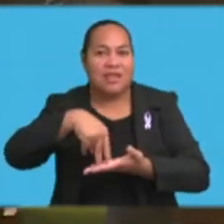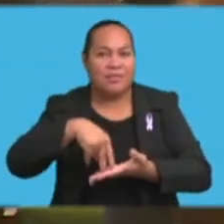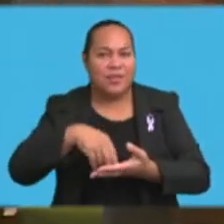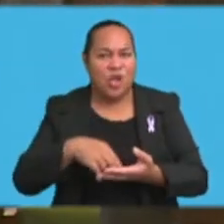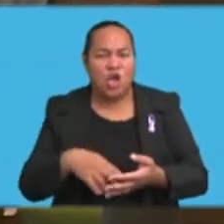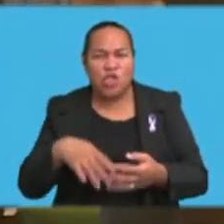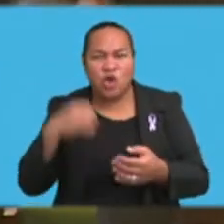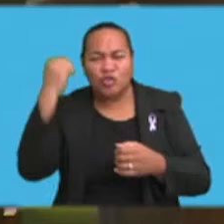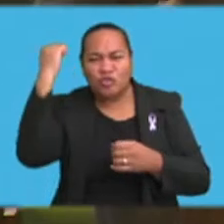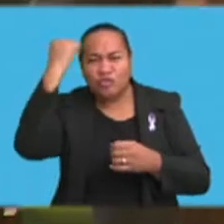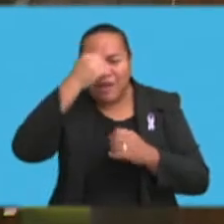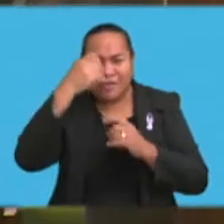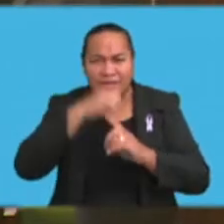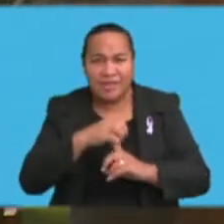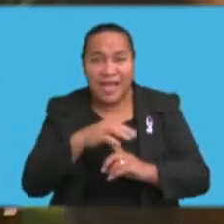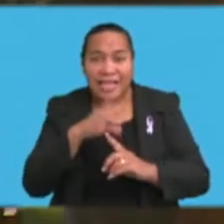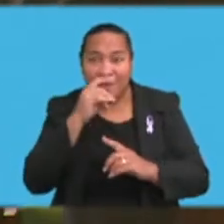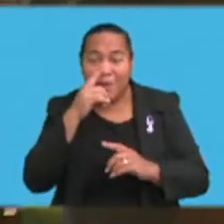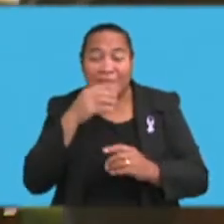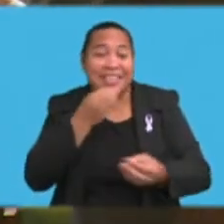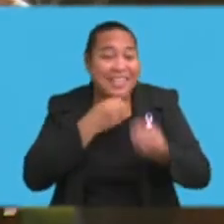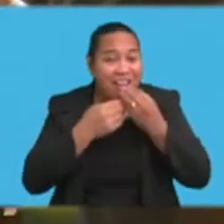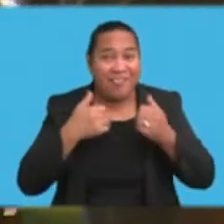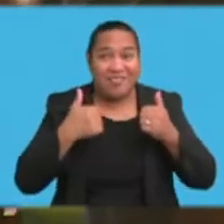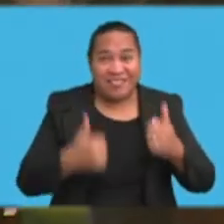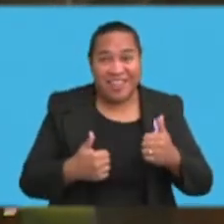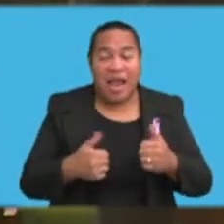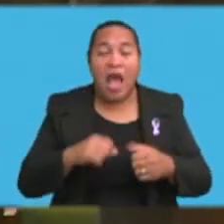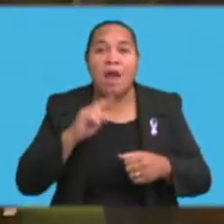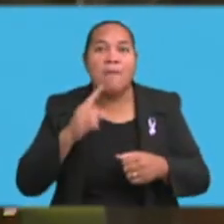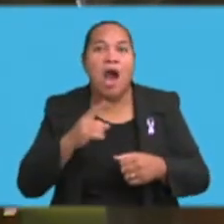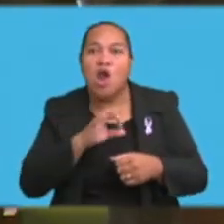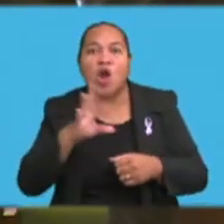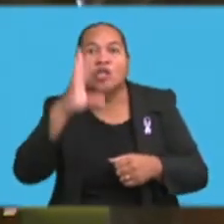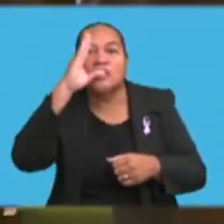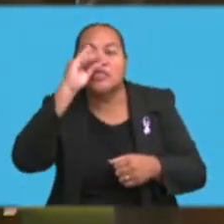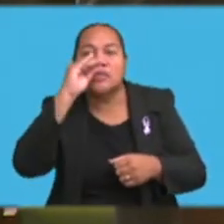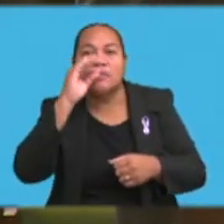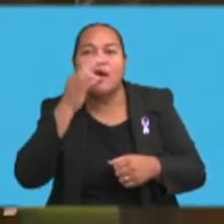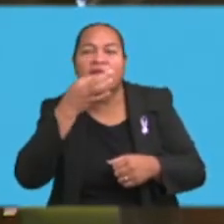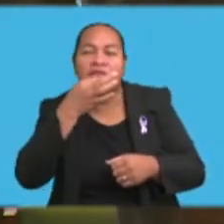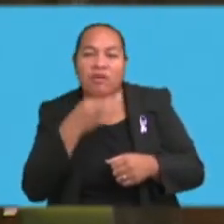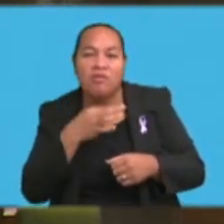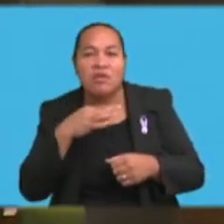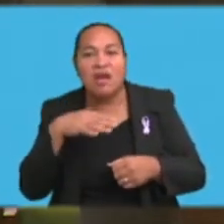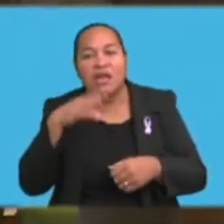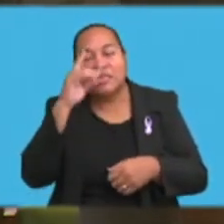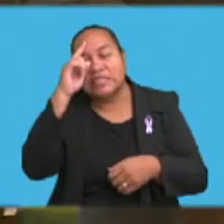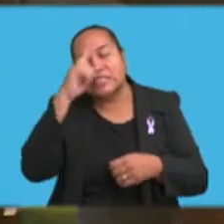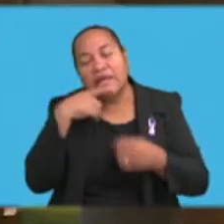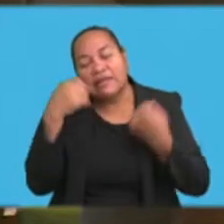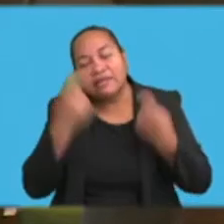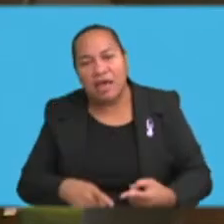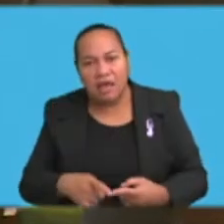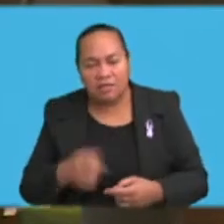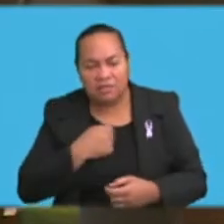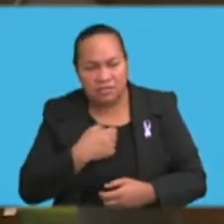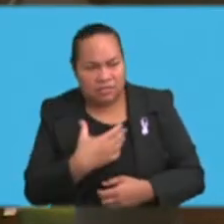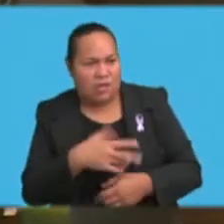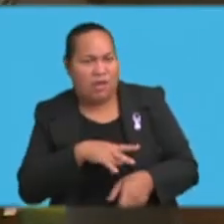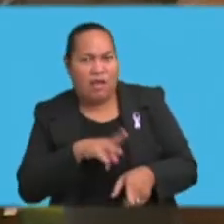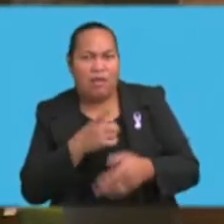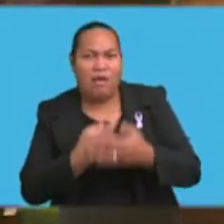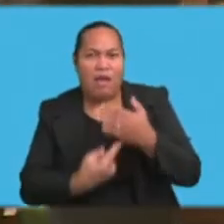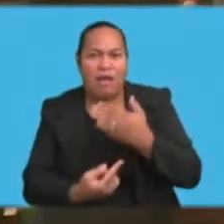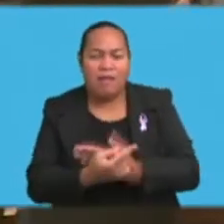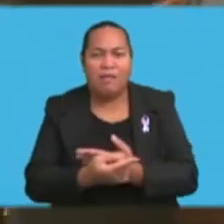balance. People can be very fit, eating the right food, they're not sleeping enough, they get sick, they die. And we always see cases like that.